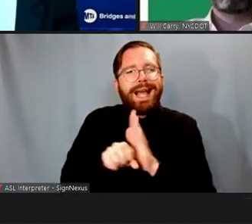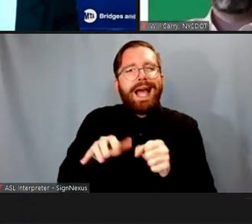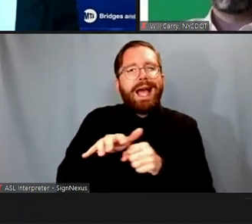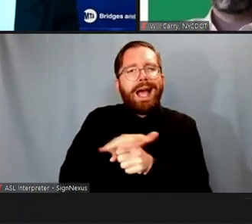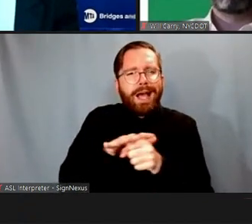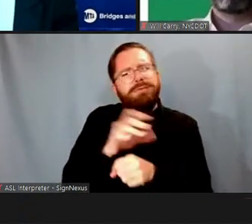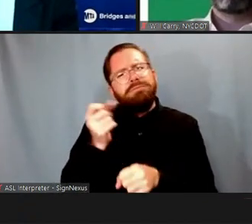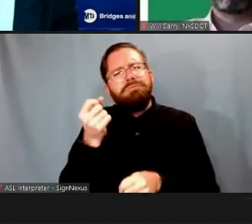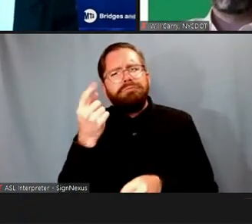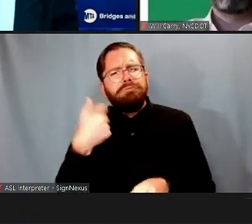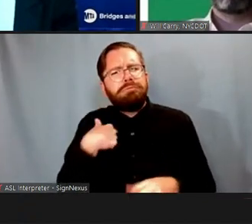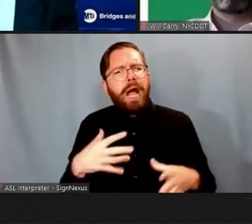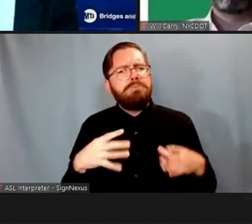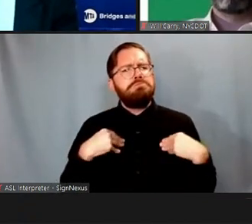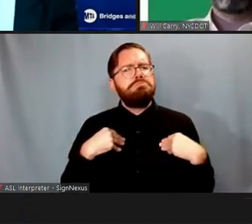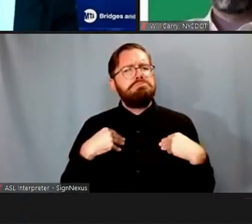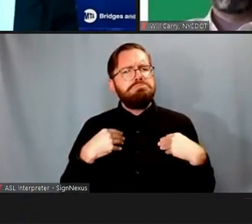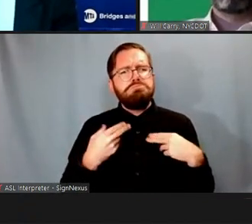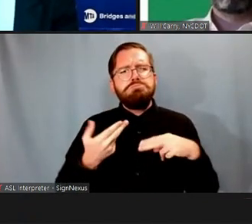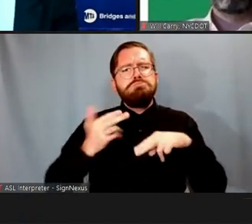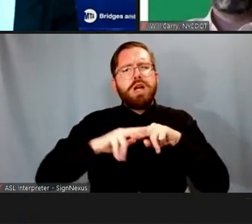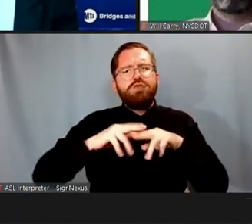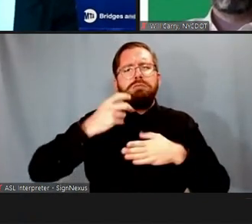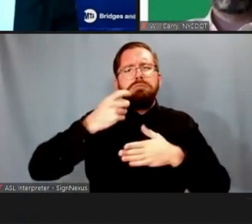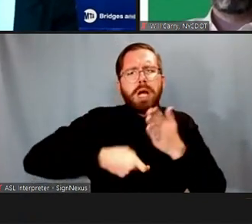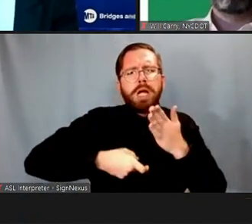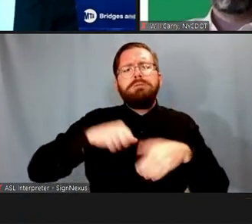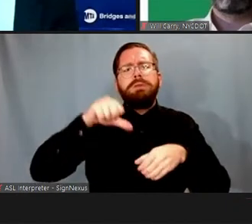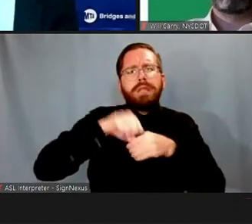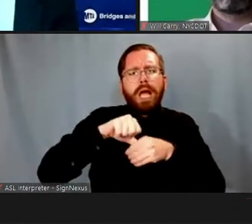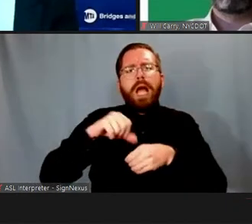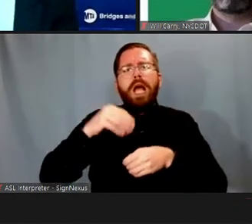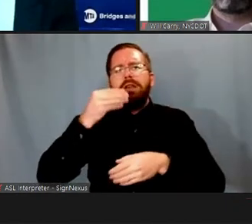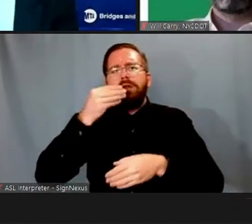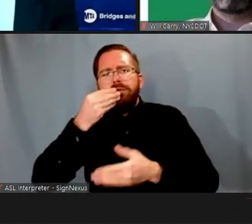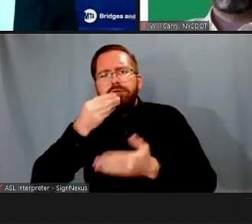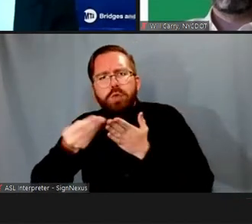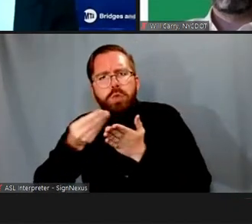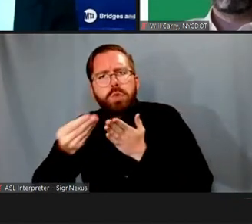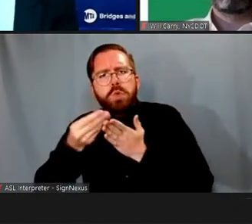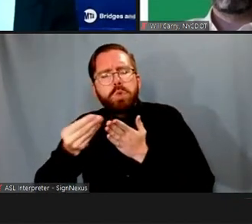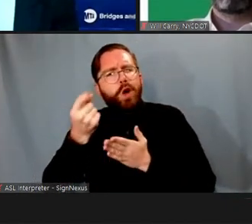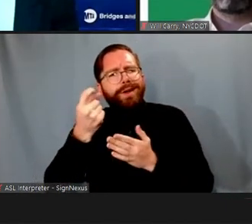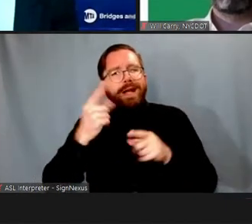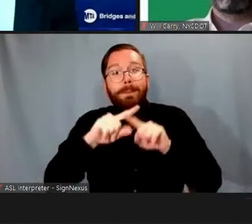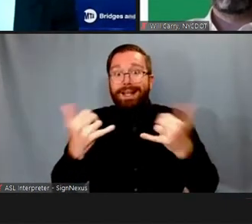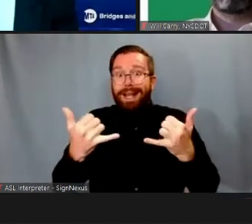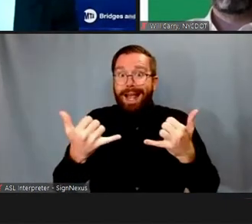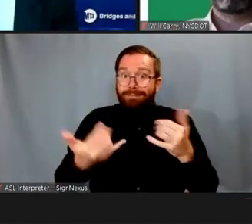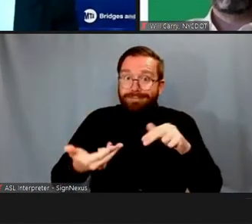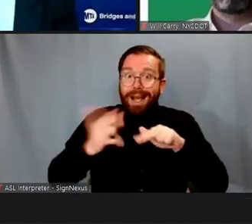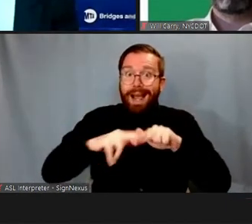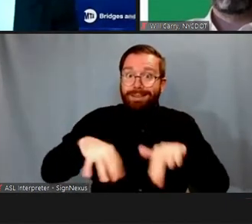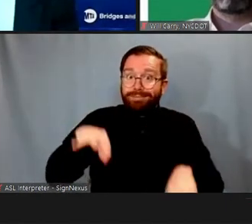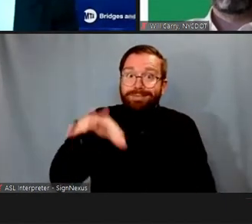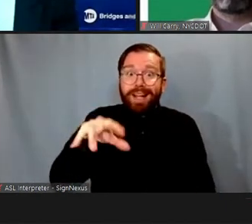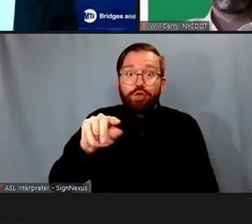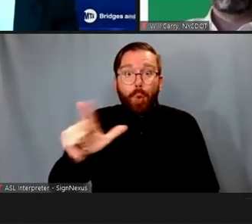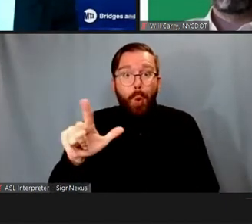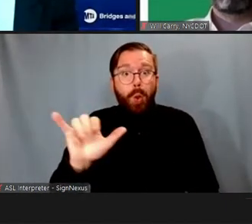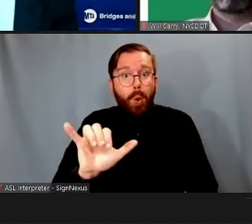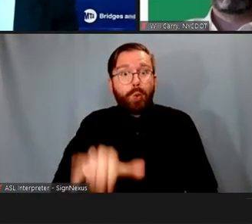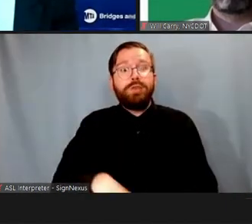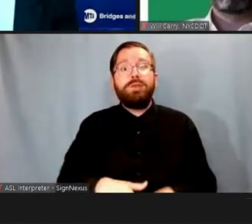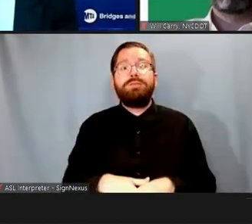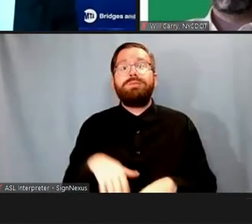but increasing the burden with additional tolls is ridiculous i would like to note that a stakeholder which is not here the